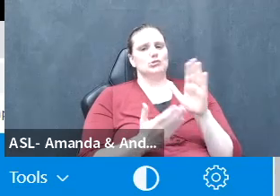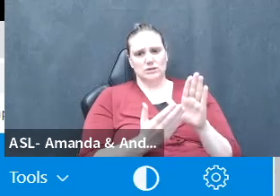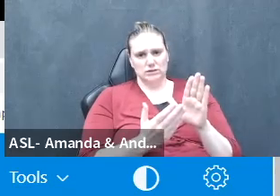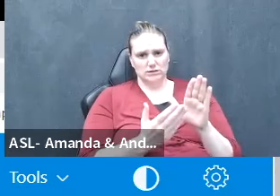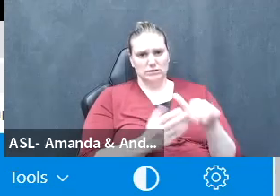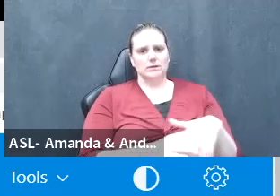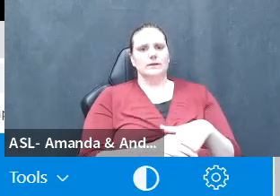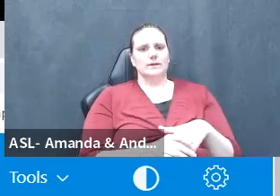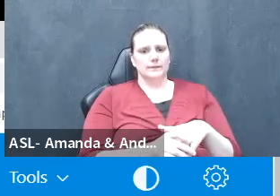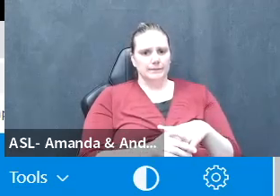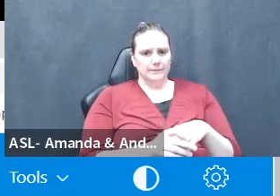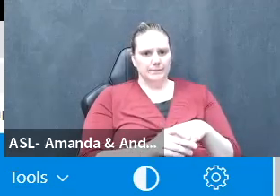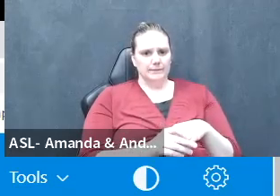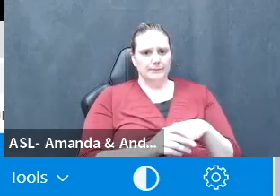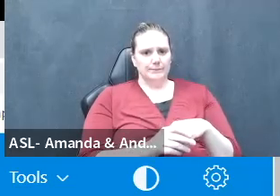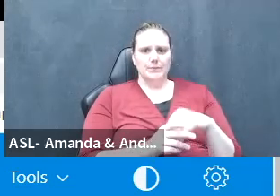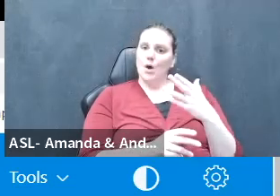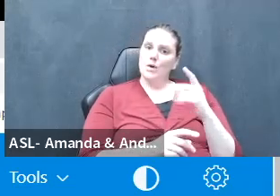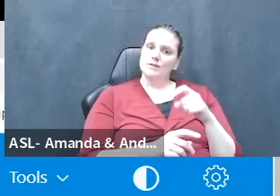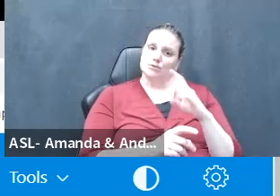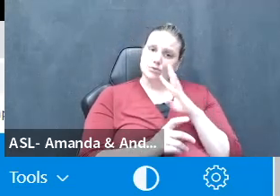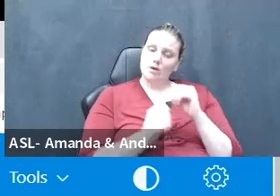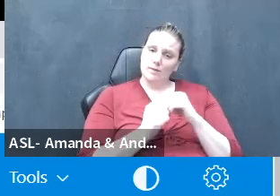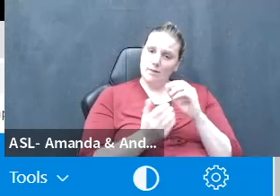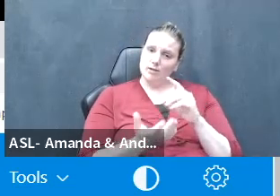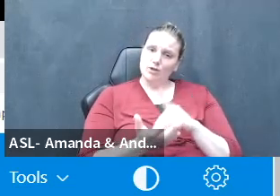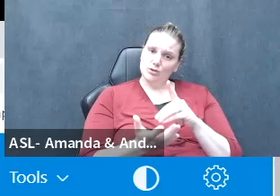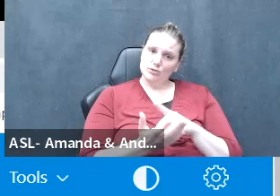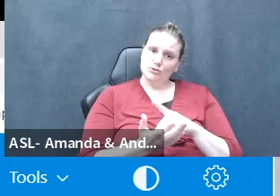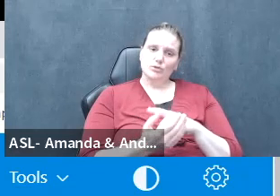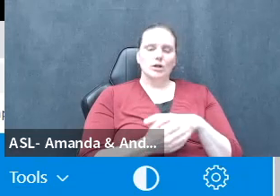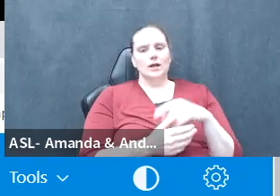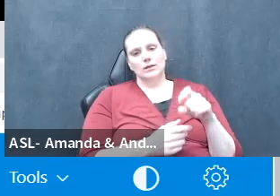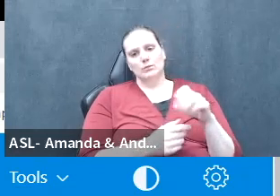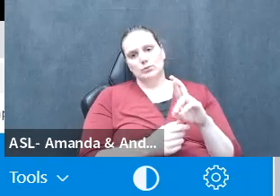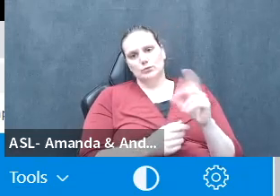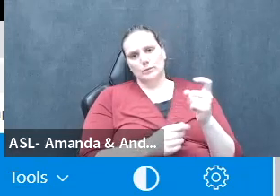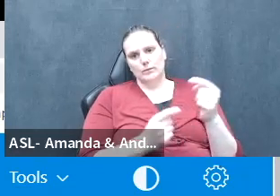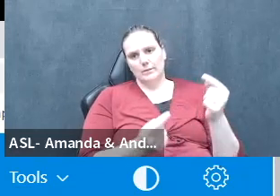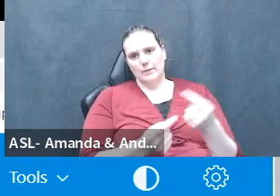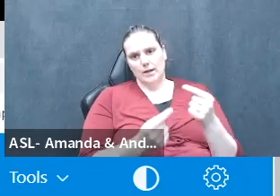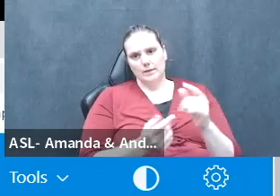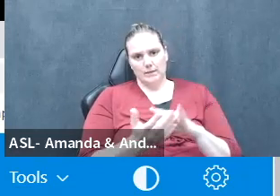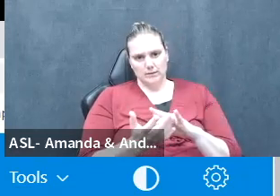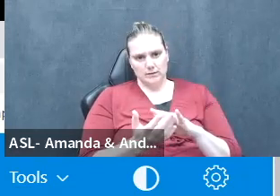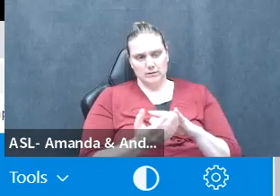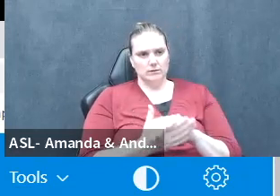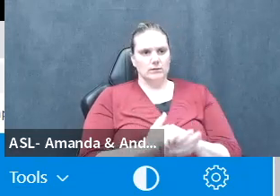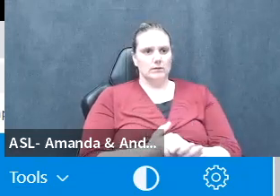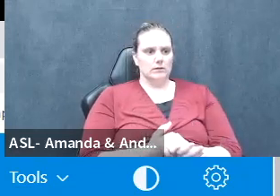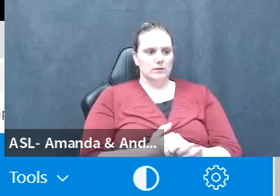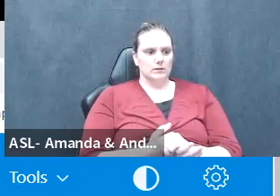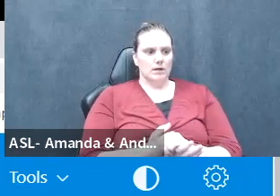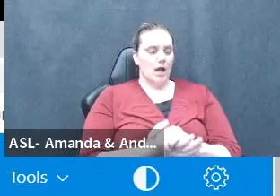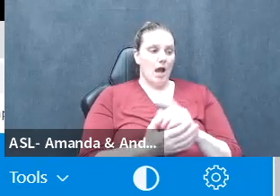not being like, oh, I need to talk to my doctor and I need a prescription for pain medication. Like I literally